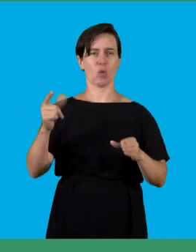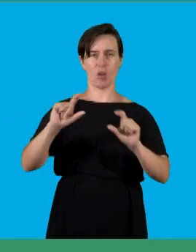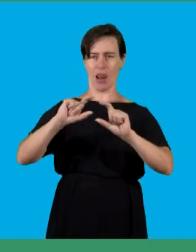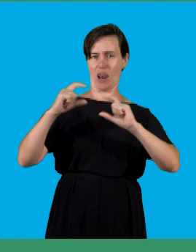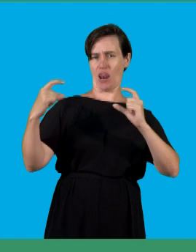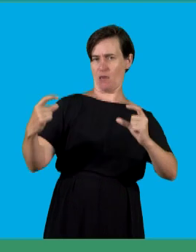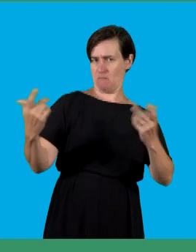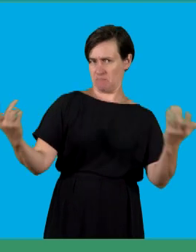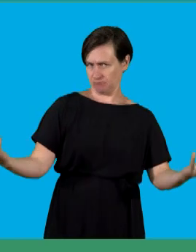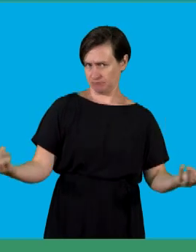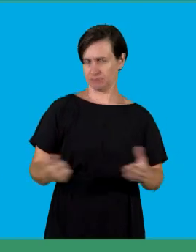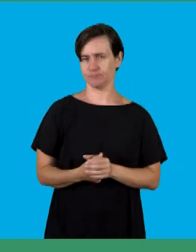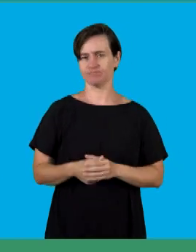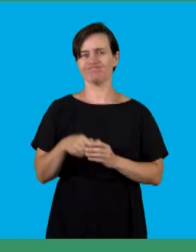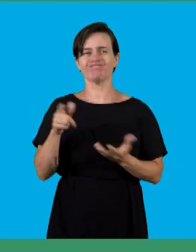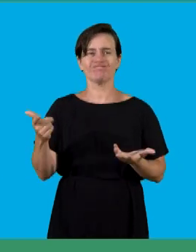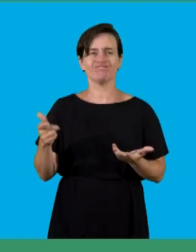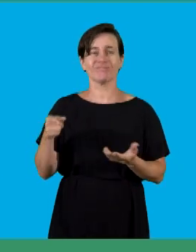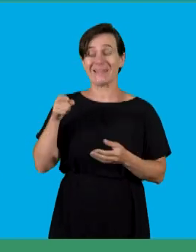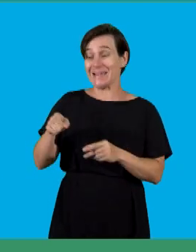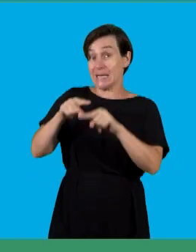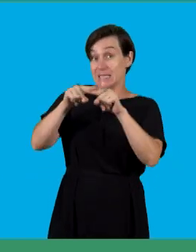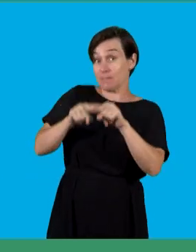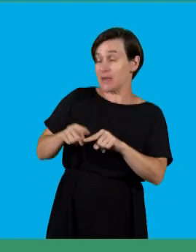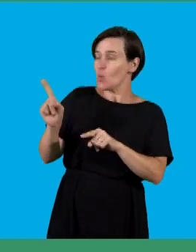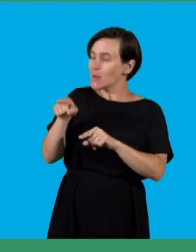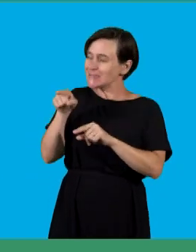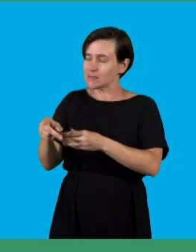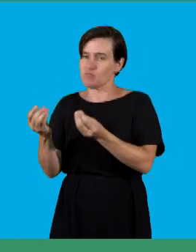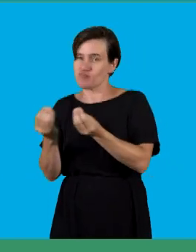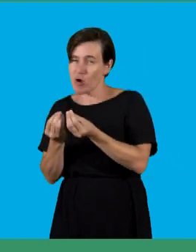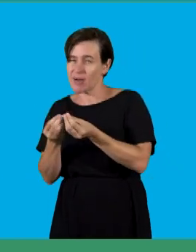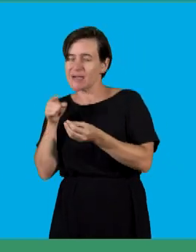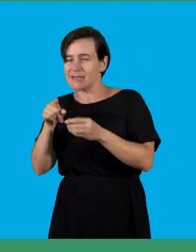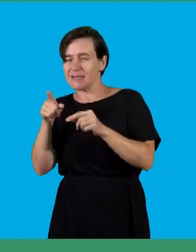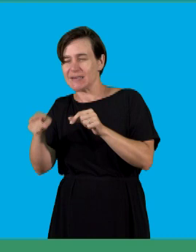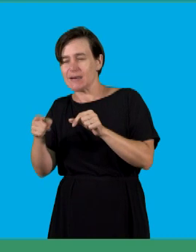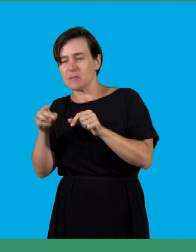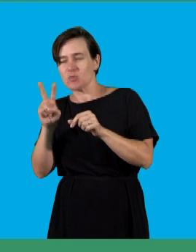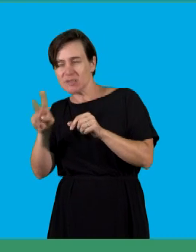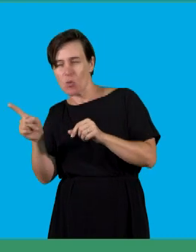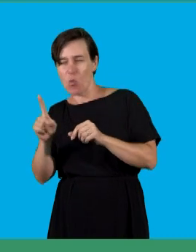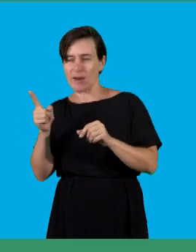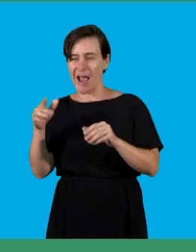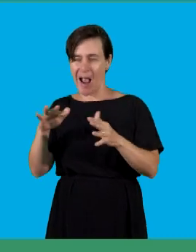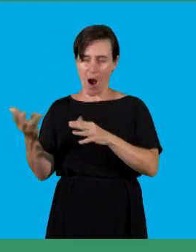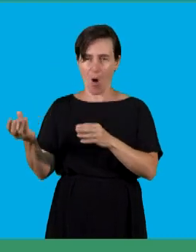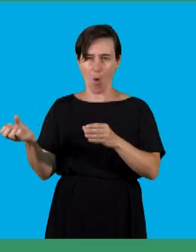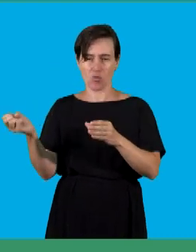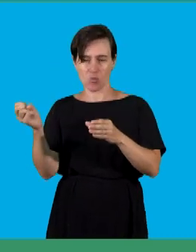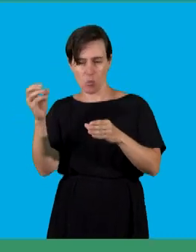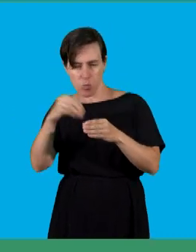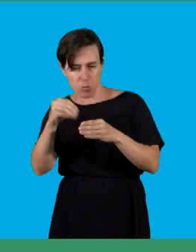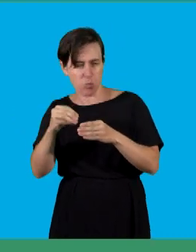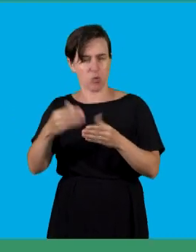label. The types of products will then determine the type of packaging that is needed. So in